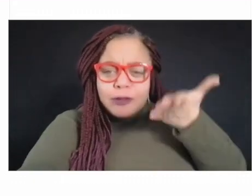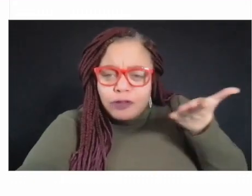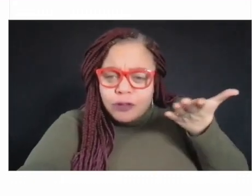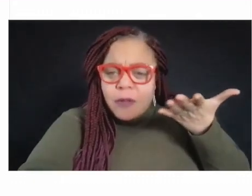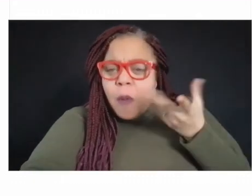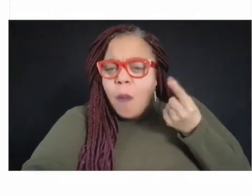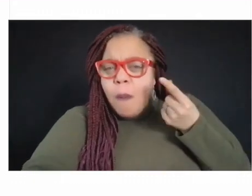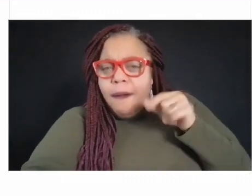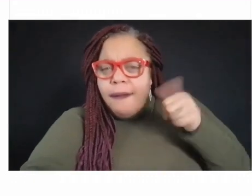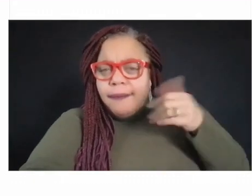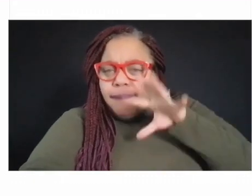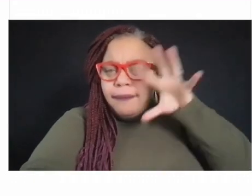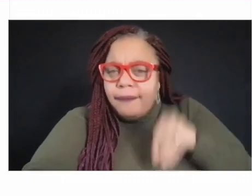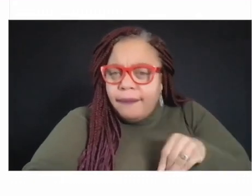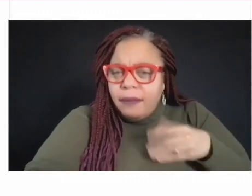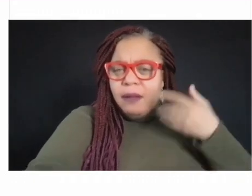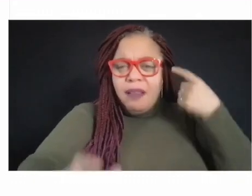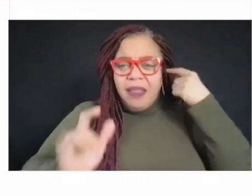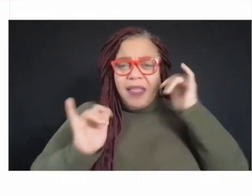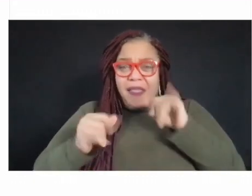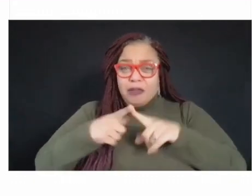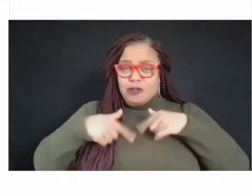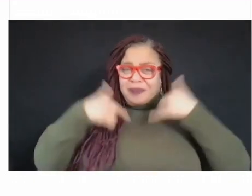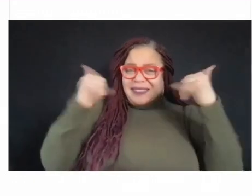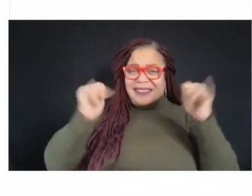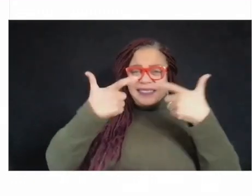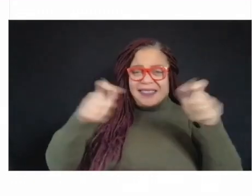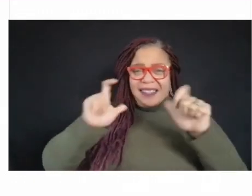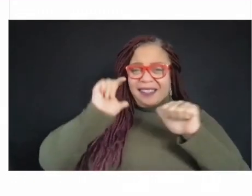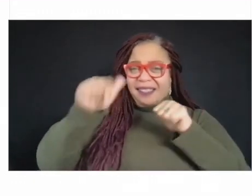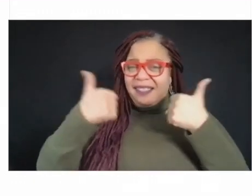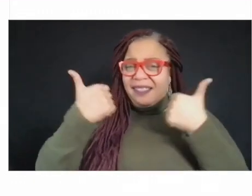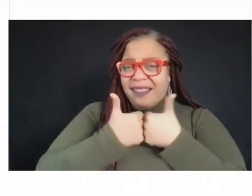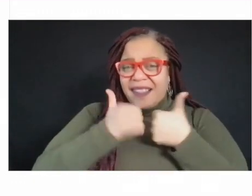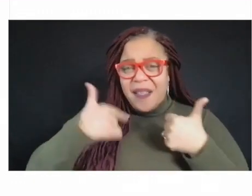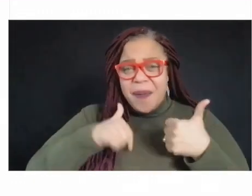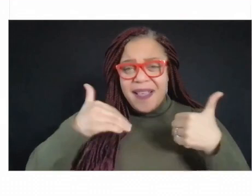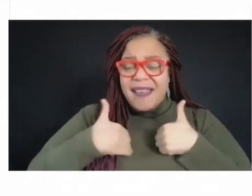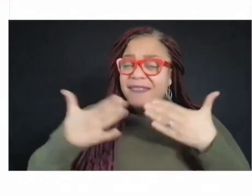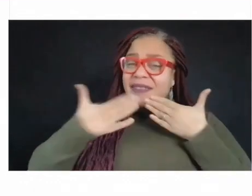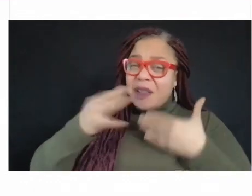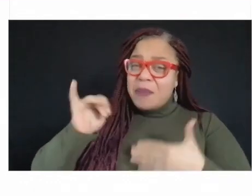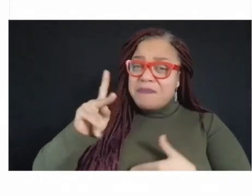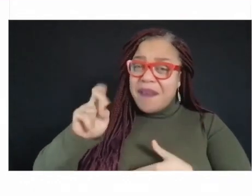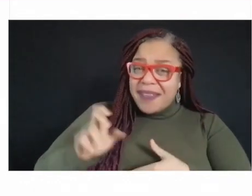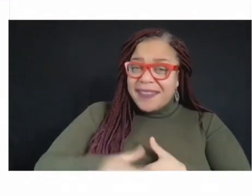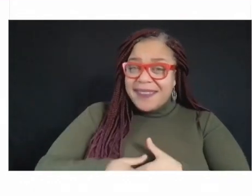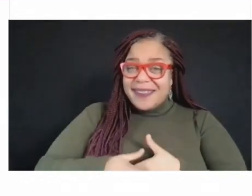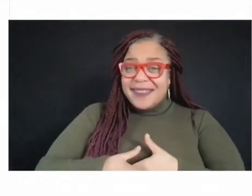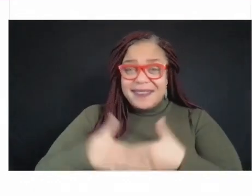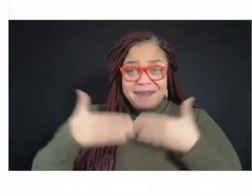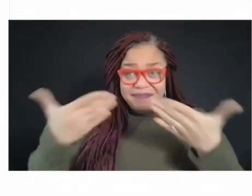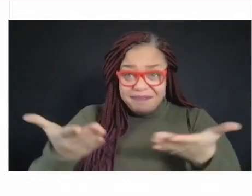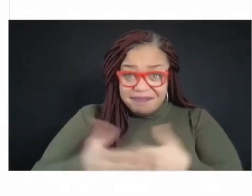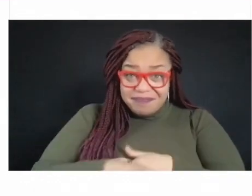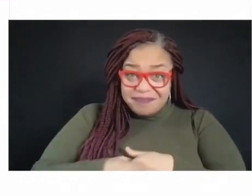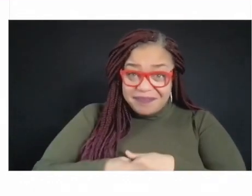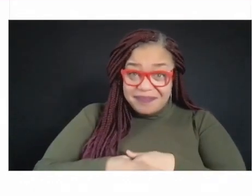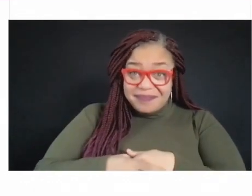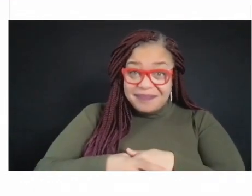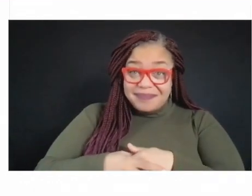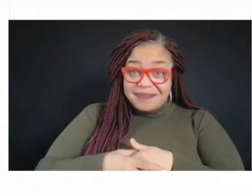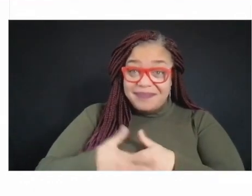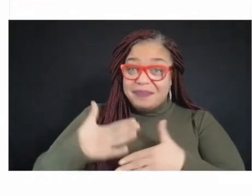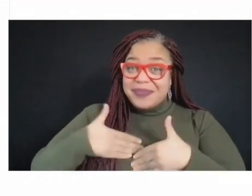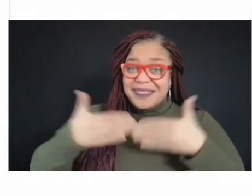have. Thank you, You mind Mike. if I jump in real quick? Absolutely. Nope, please go ahead, David. Okay, so actually, I think that Dr. Osterholm's comment